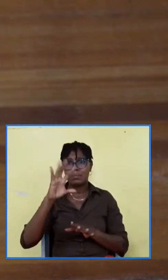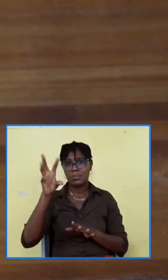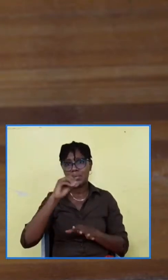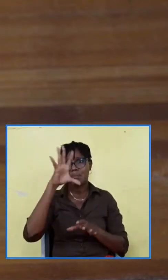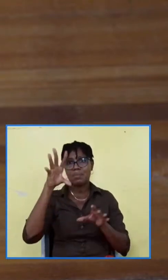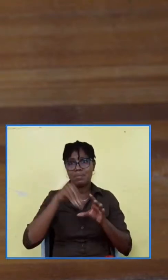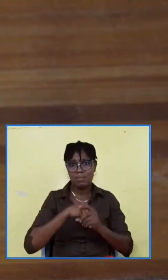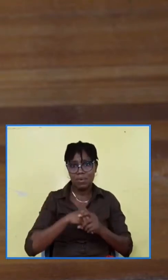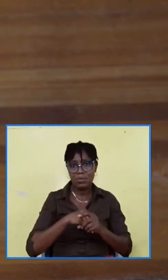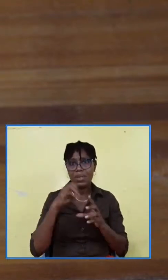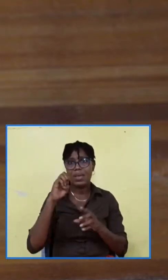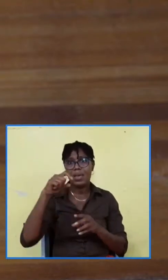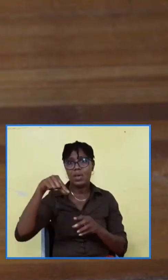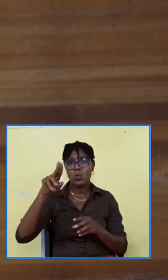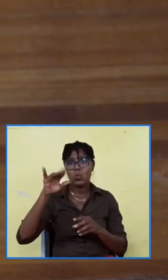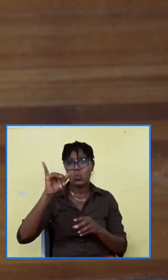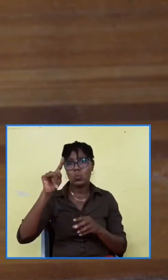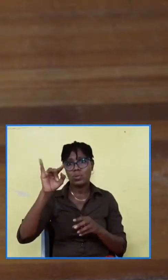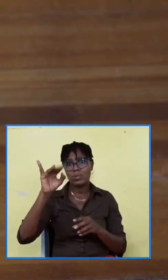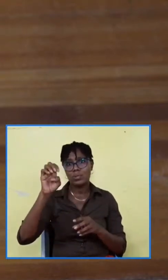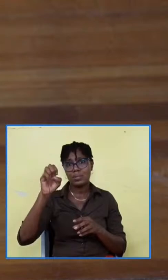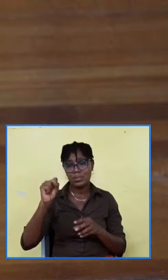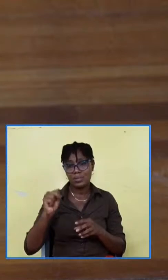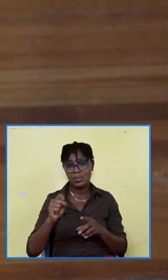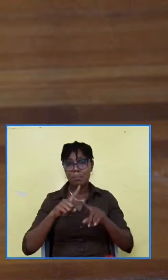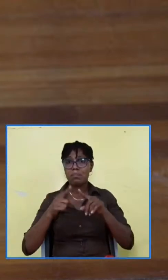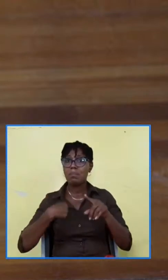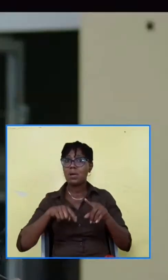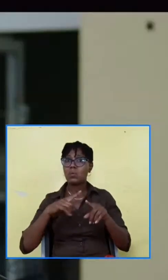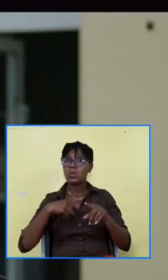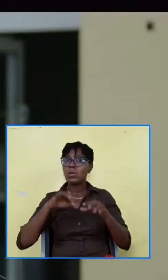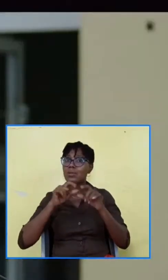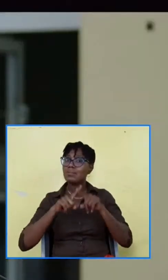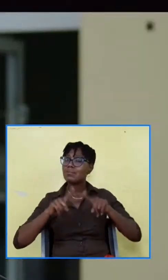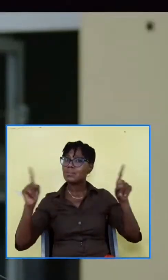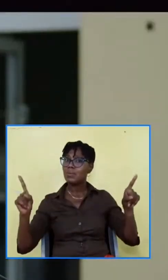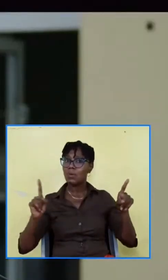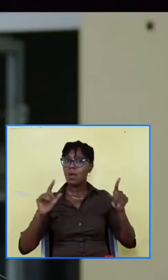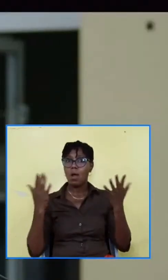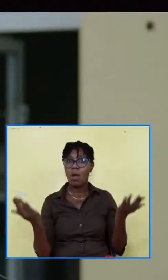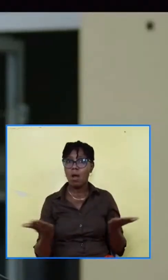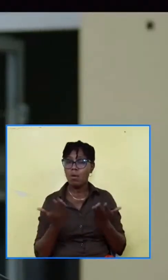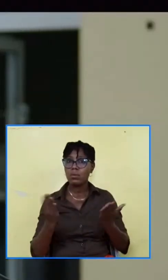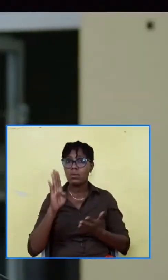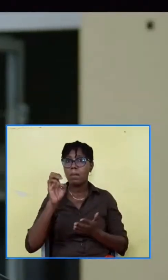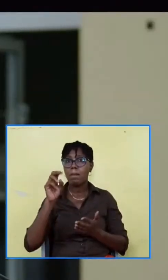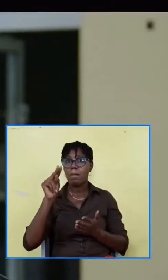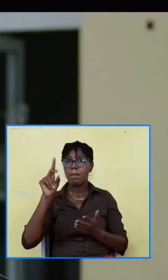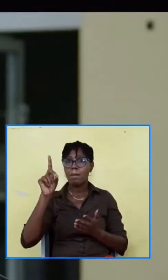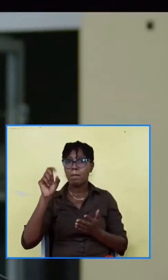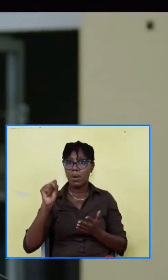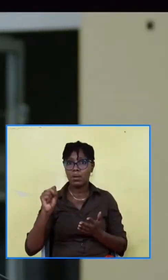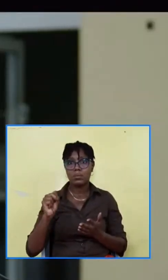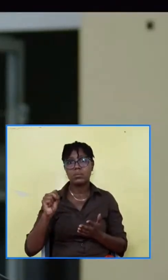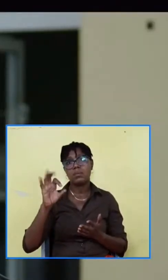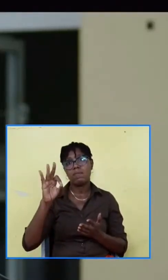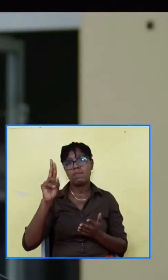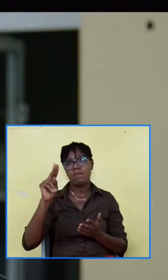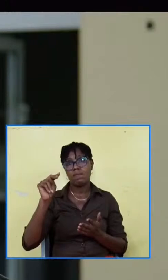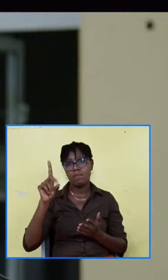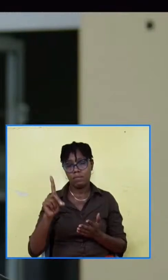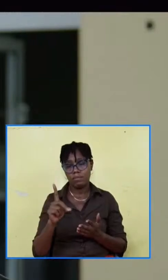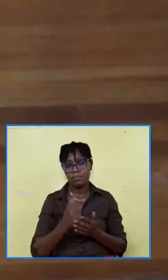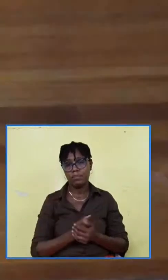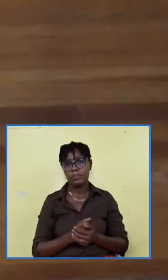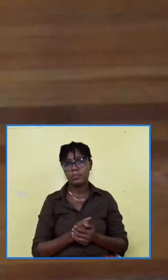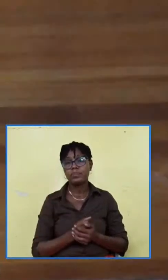We're predominantly a bond fund. But we have to do things differently. That's what I'm saying. That is very true. Yeah. I would just say the earlier chart, one of